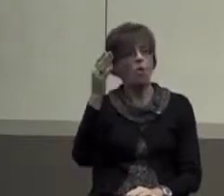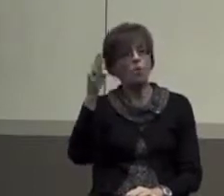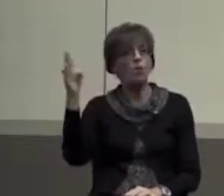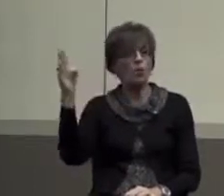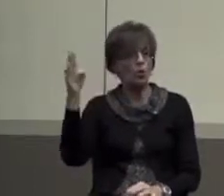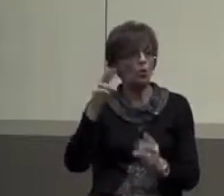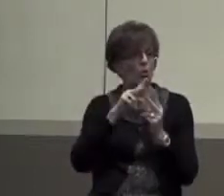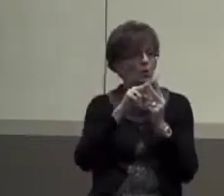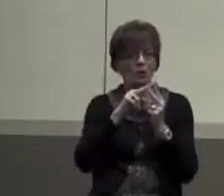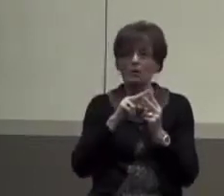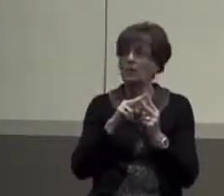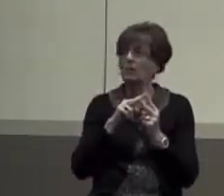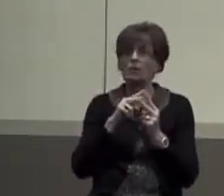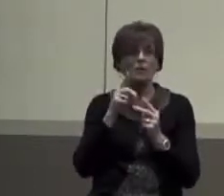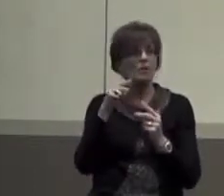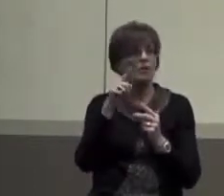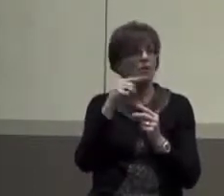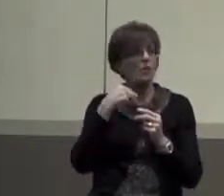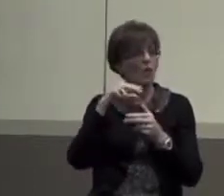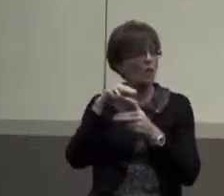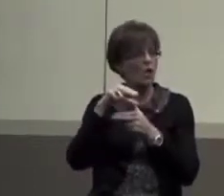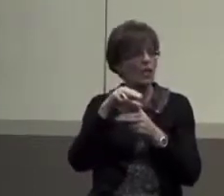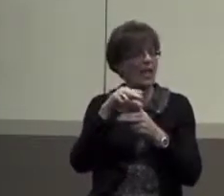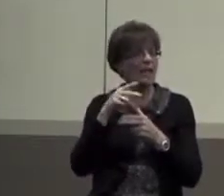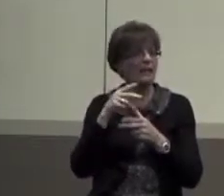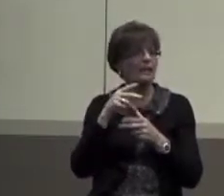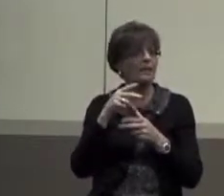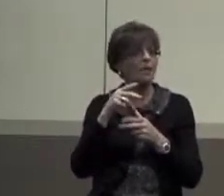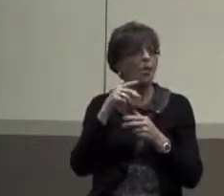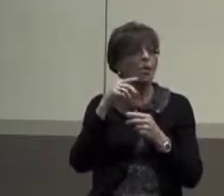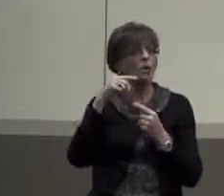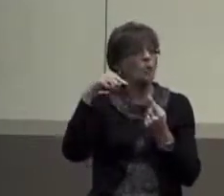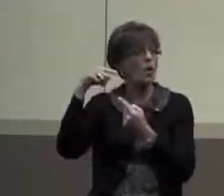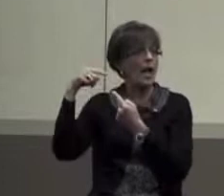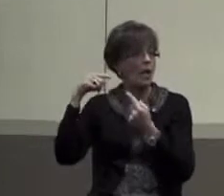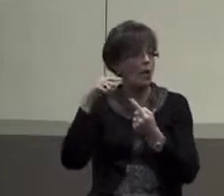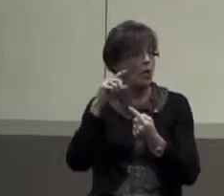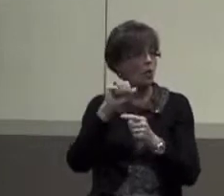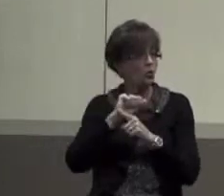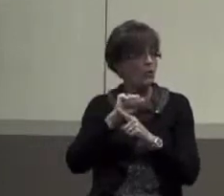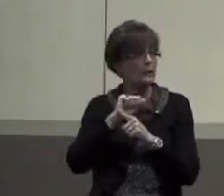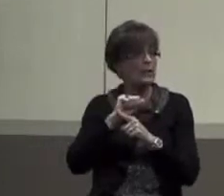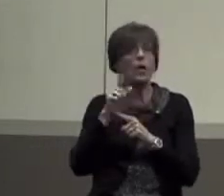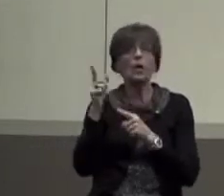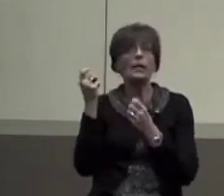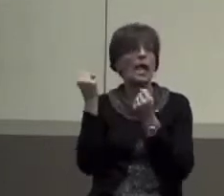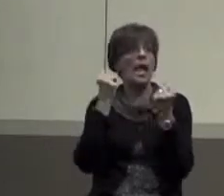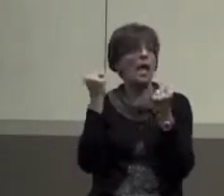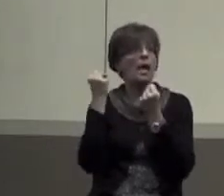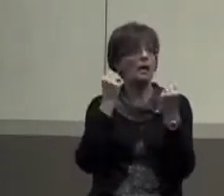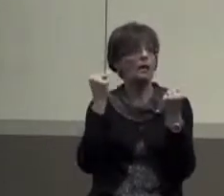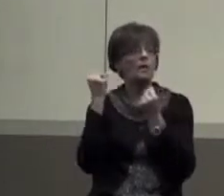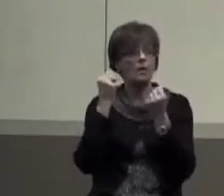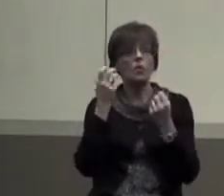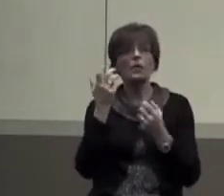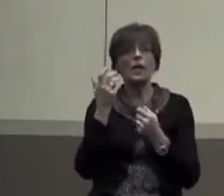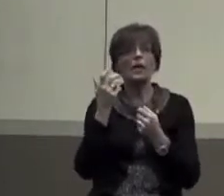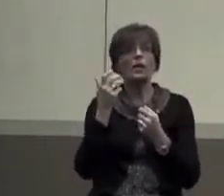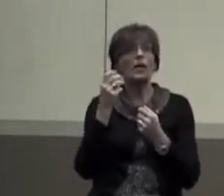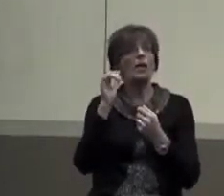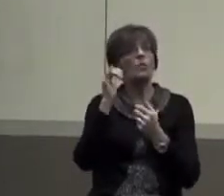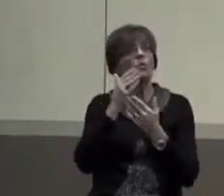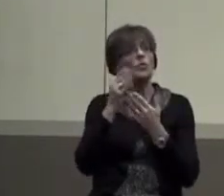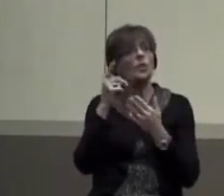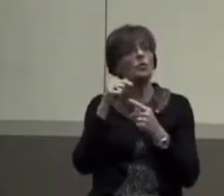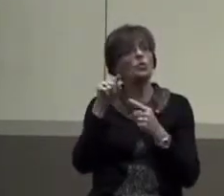I don't know, do you guys have hurricane drill or tornado drills here? Yeah. Okay. So those are kinds of things that you practice.